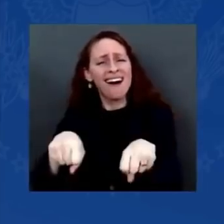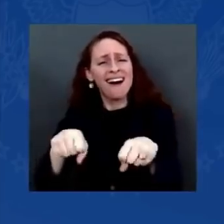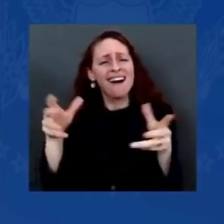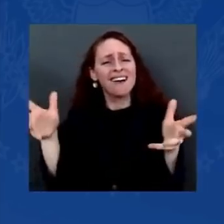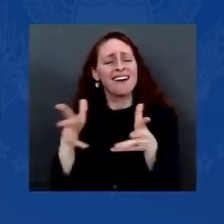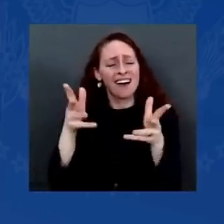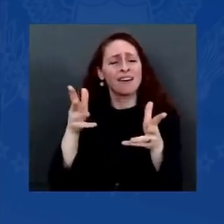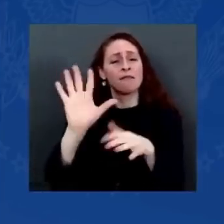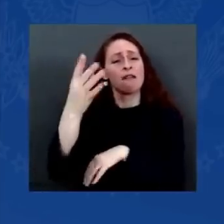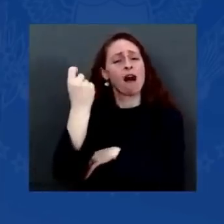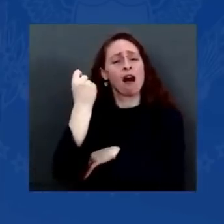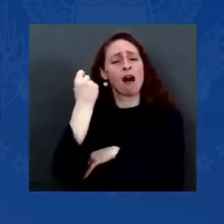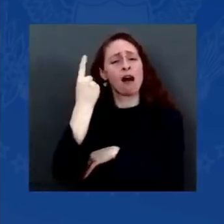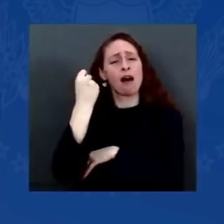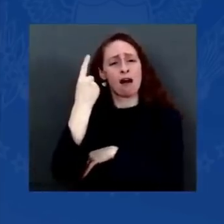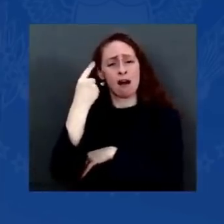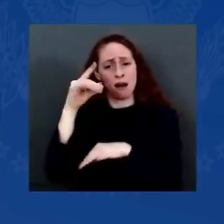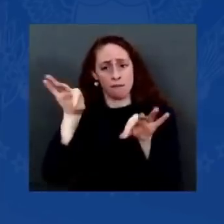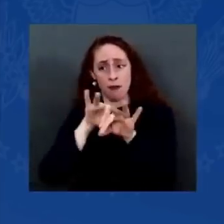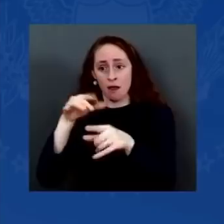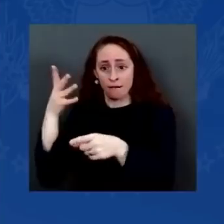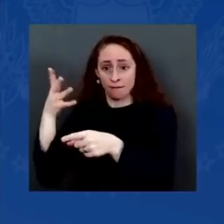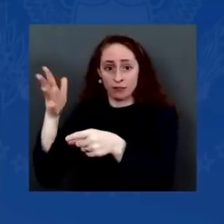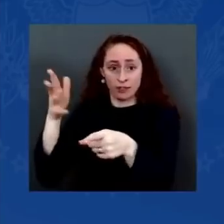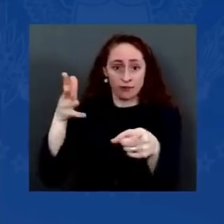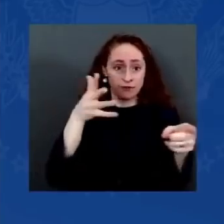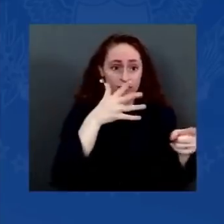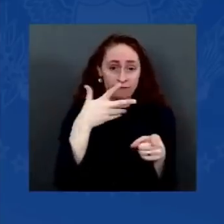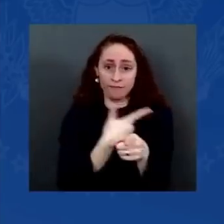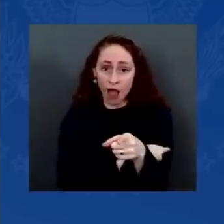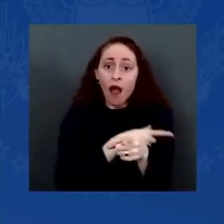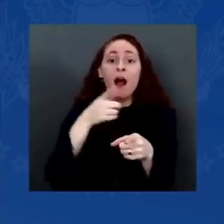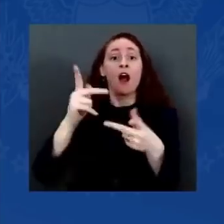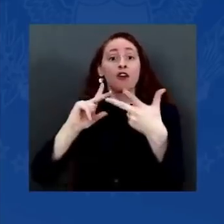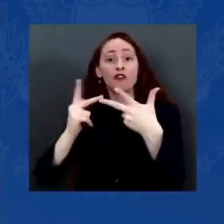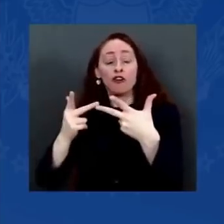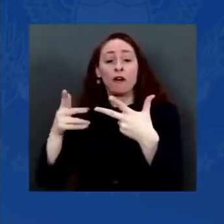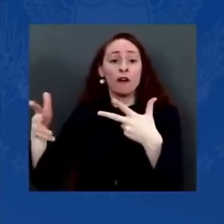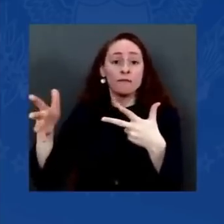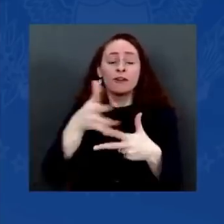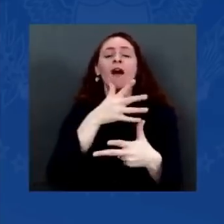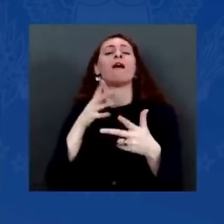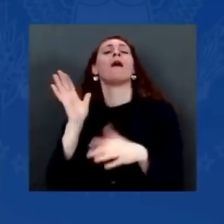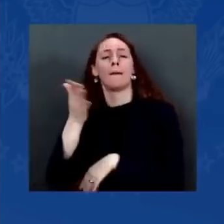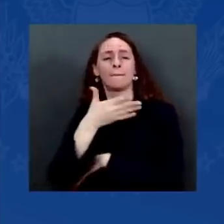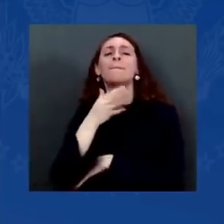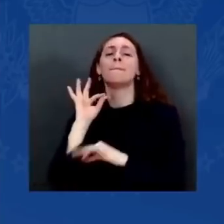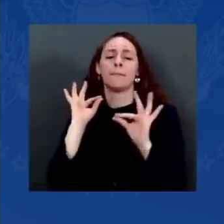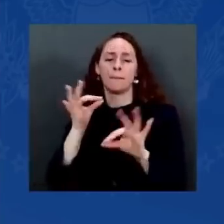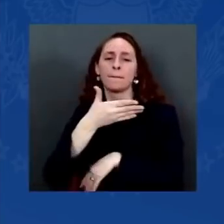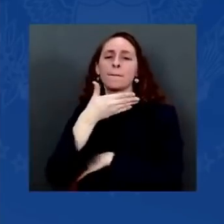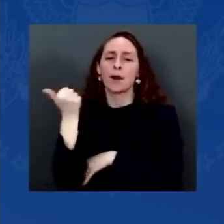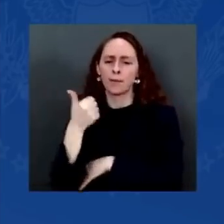shot. If you are vaccinated and follow the precautions that we all know well, you should feel comfortable celebrating Christmas